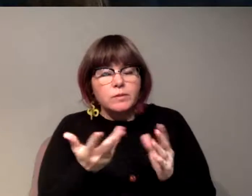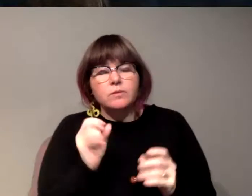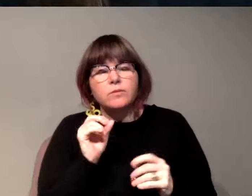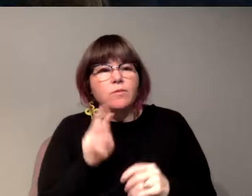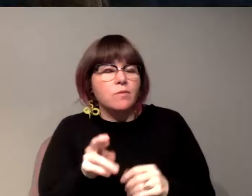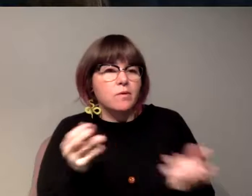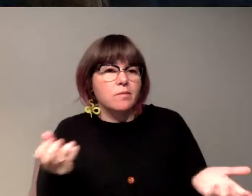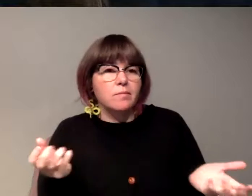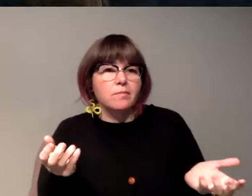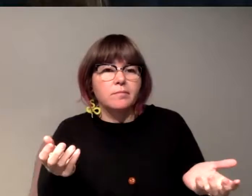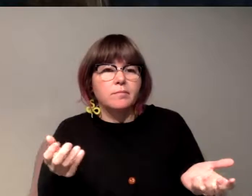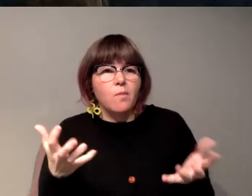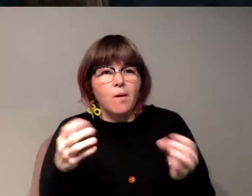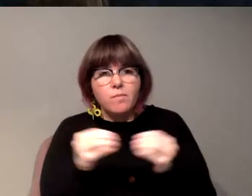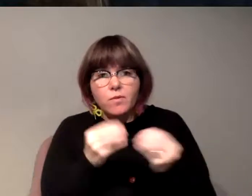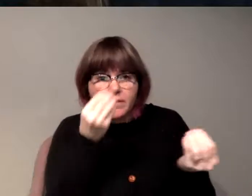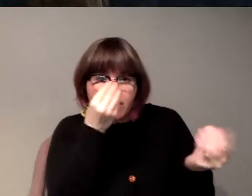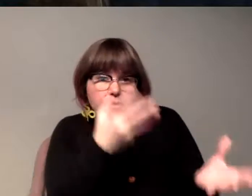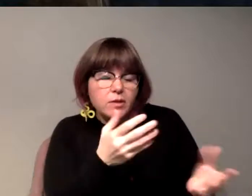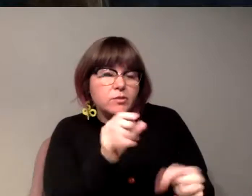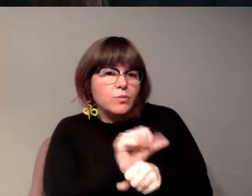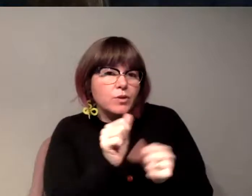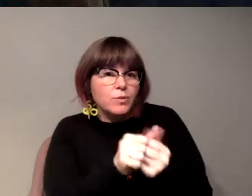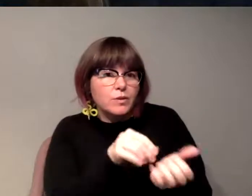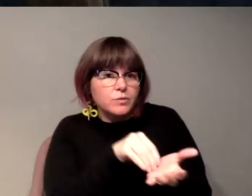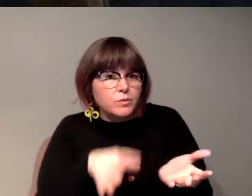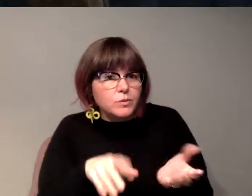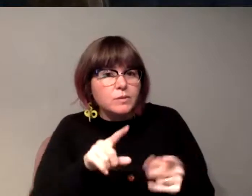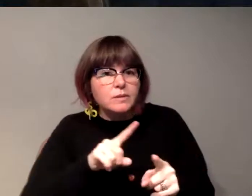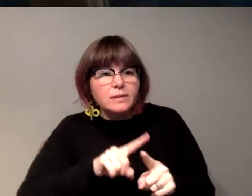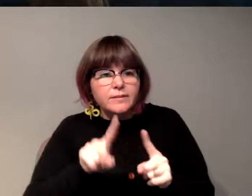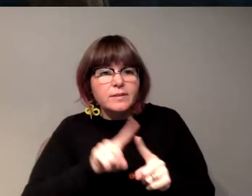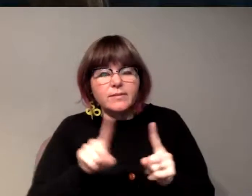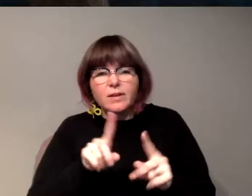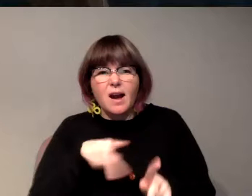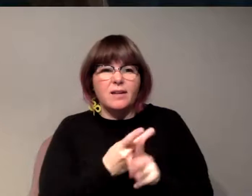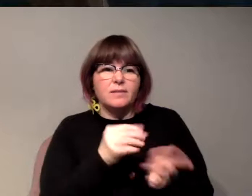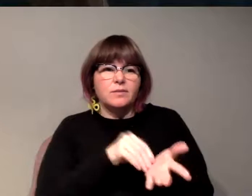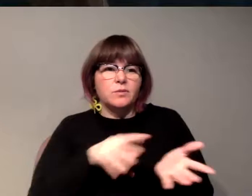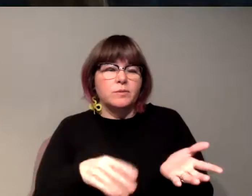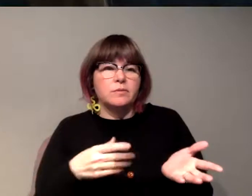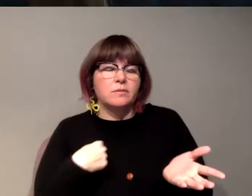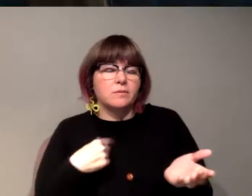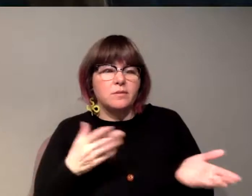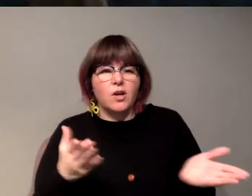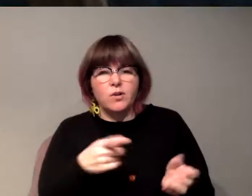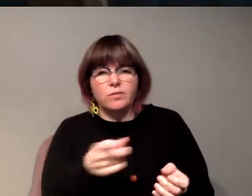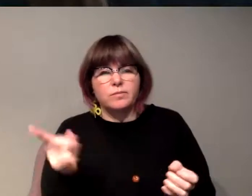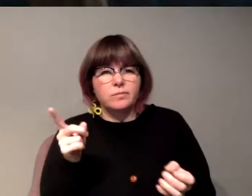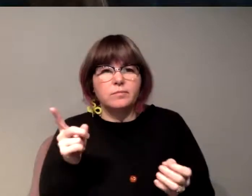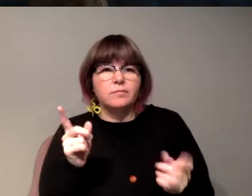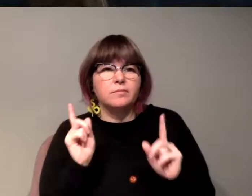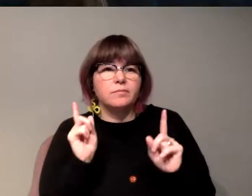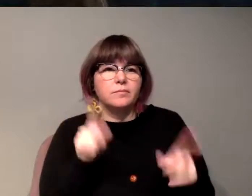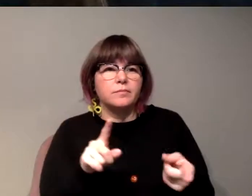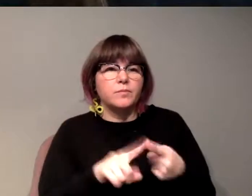or want more information on working with students, with different types of students, I encourage them to go to